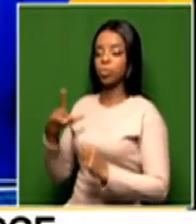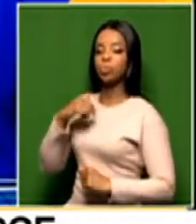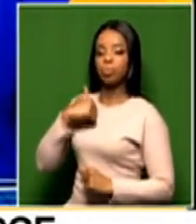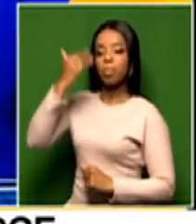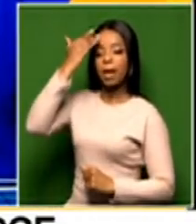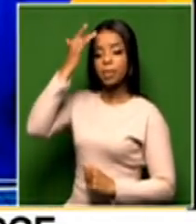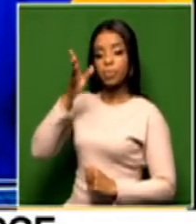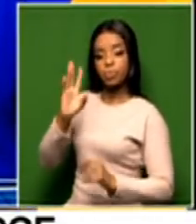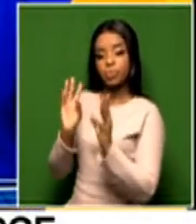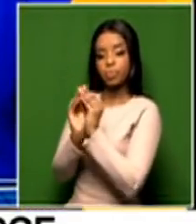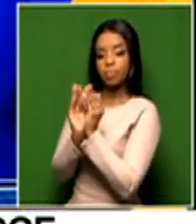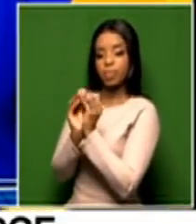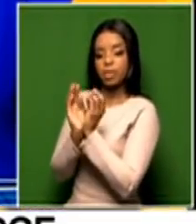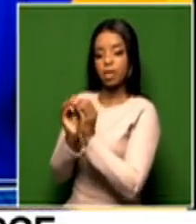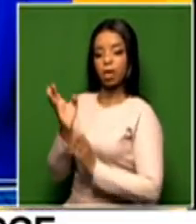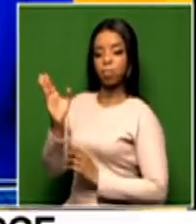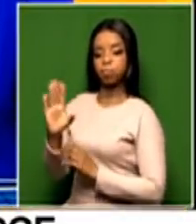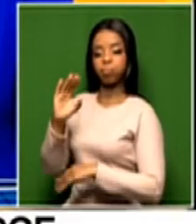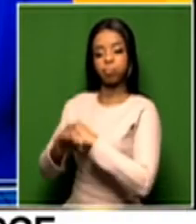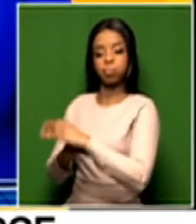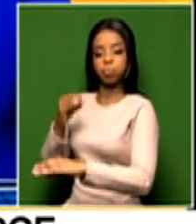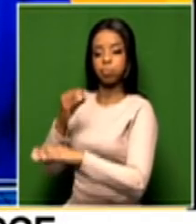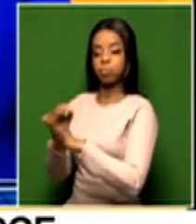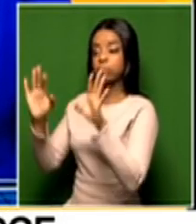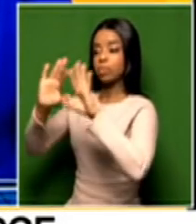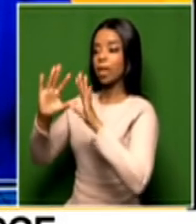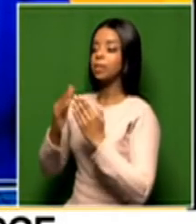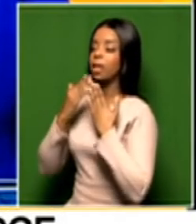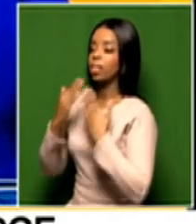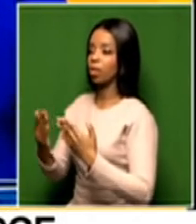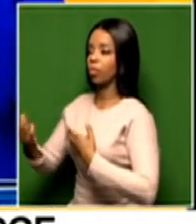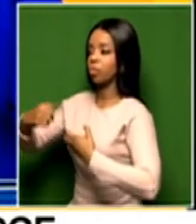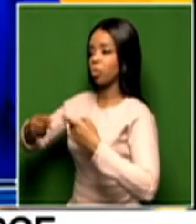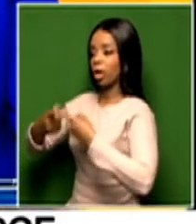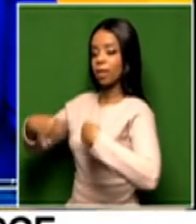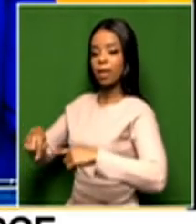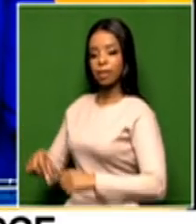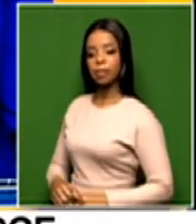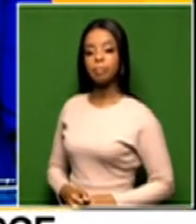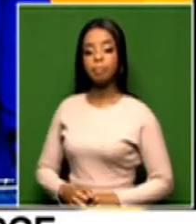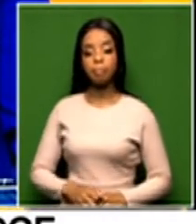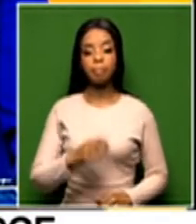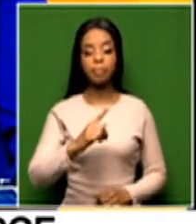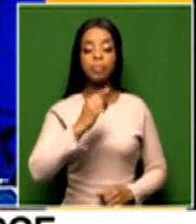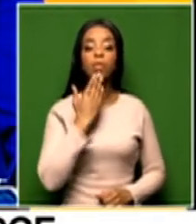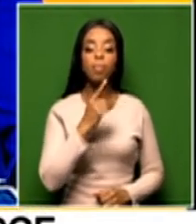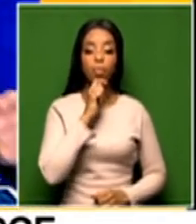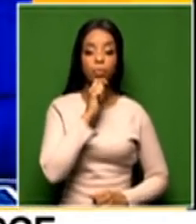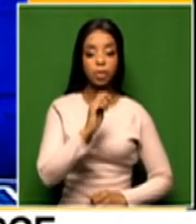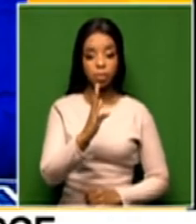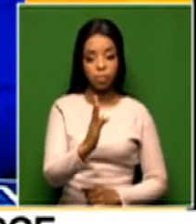meeting the entire night, so it's good to at least get you here. Thanks for joining us. And absolutely, good morning to you and the